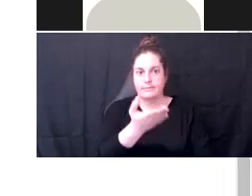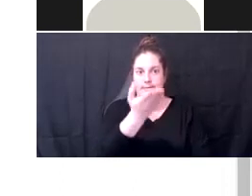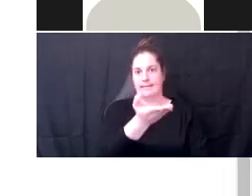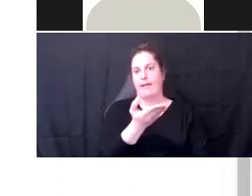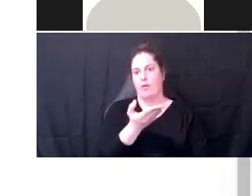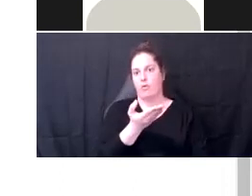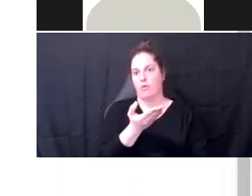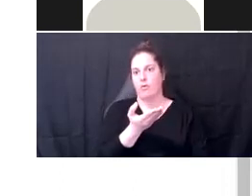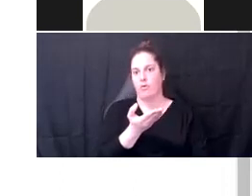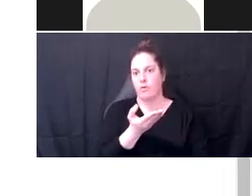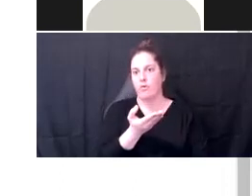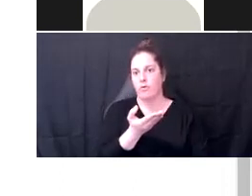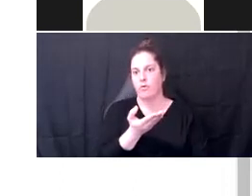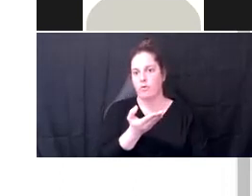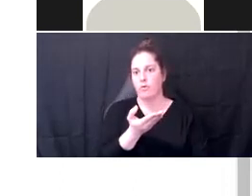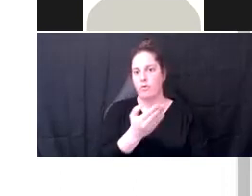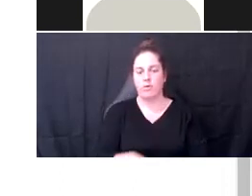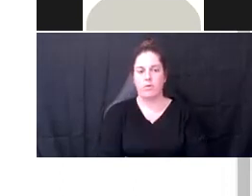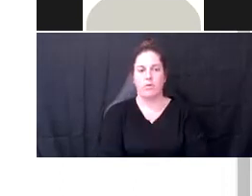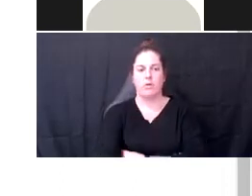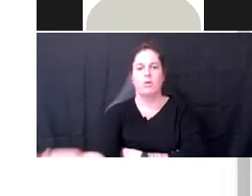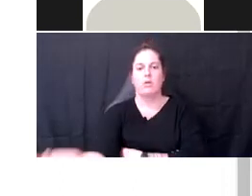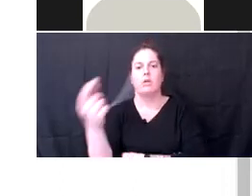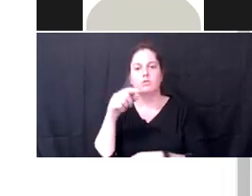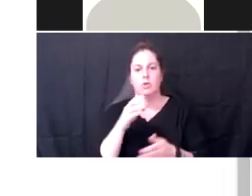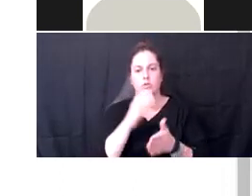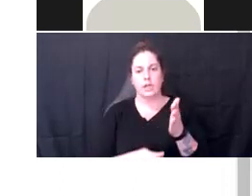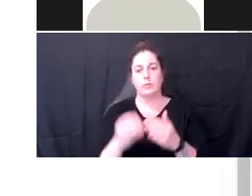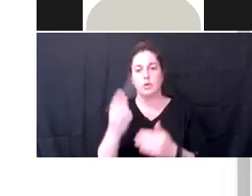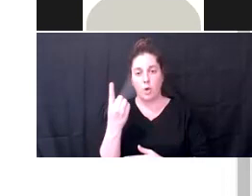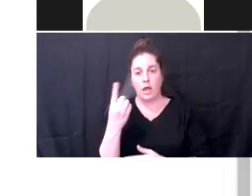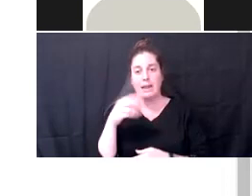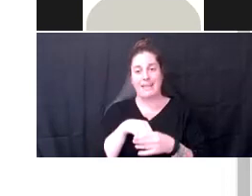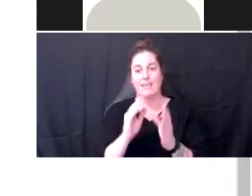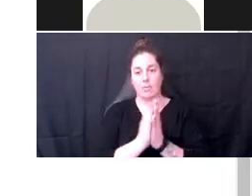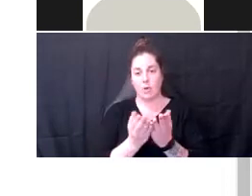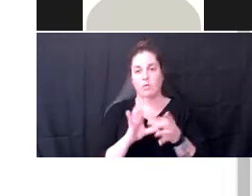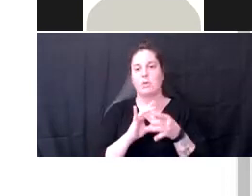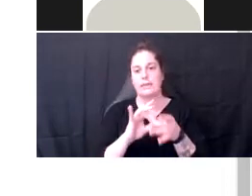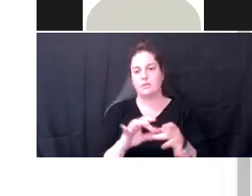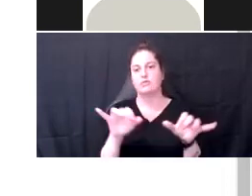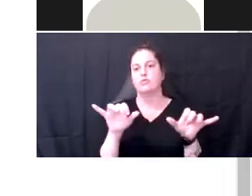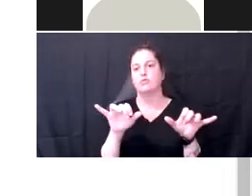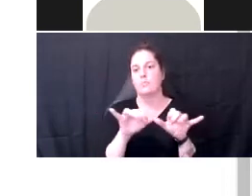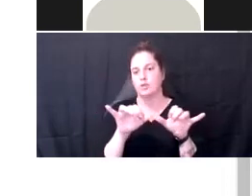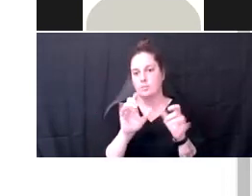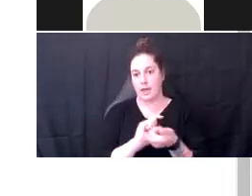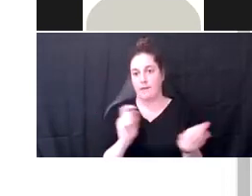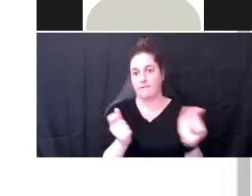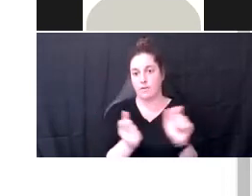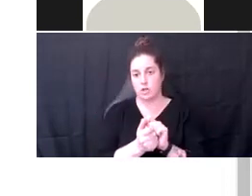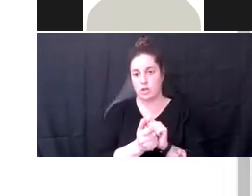textbook deals with this idea of measurement and unit conversions. So you should read the